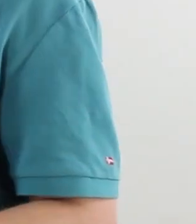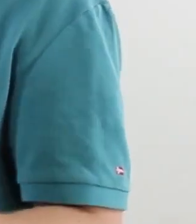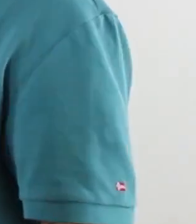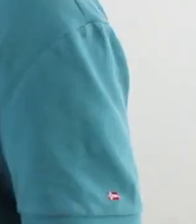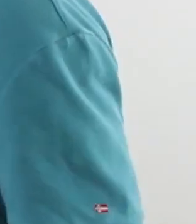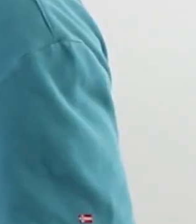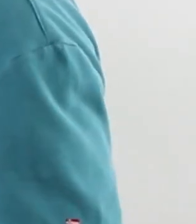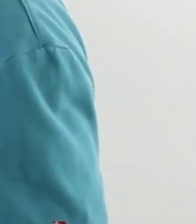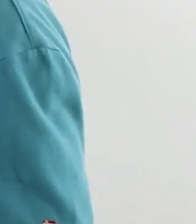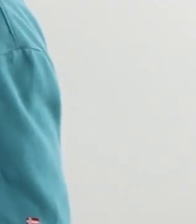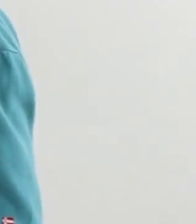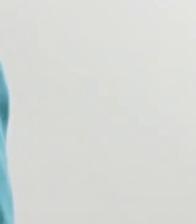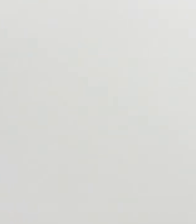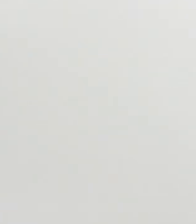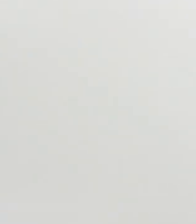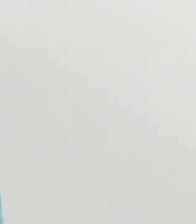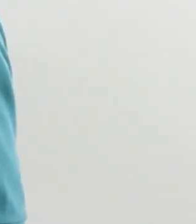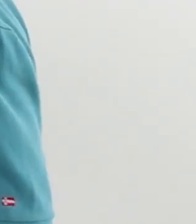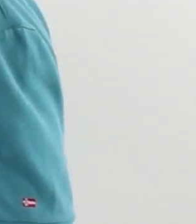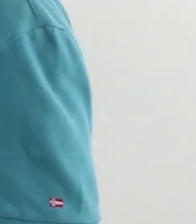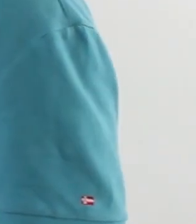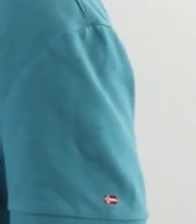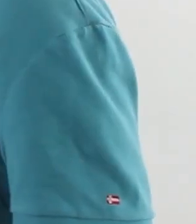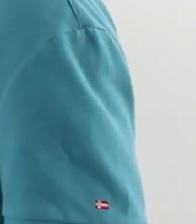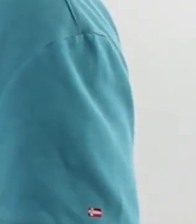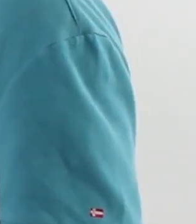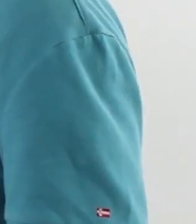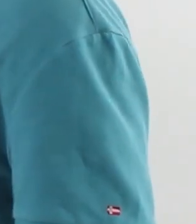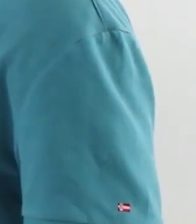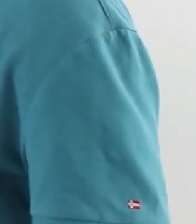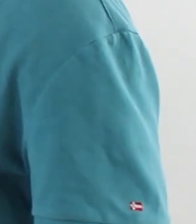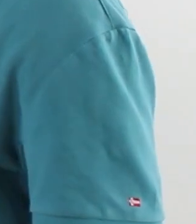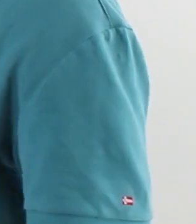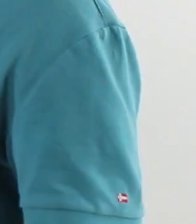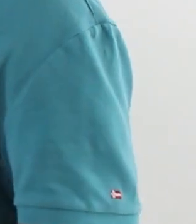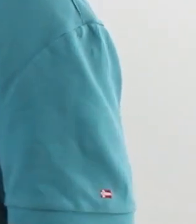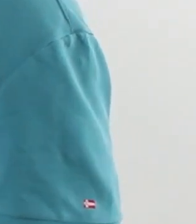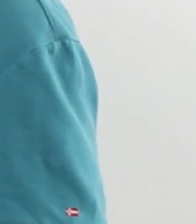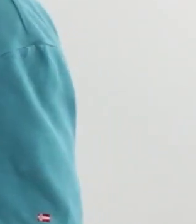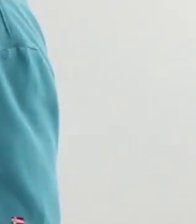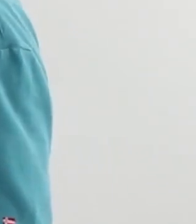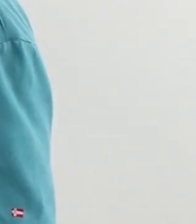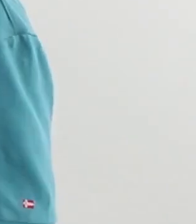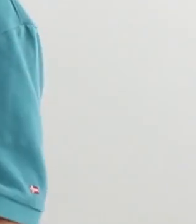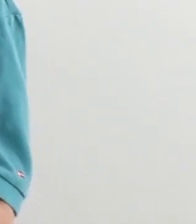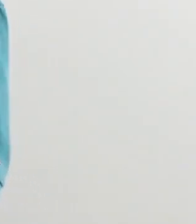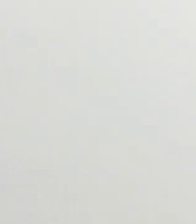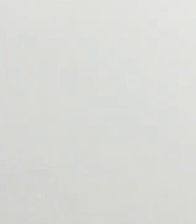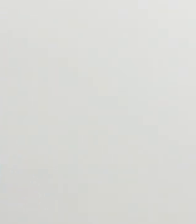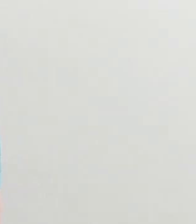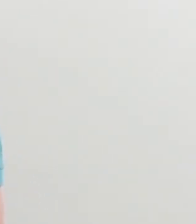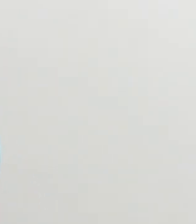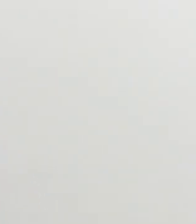food. Same thing here. Talk about this. My belief is. Now this is almost the same as